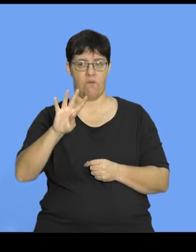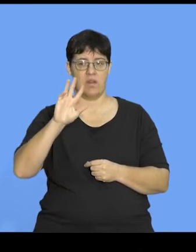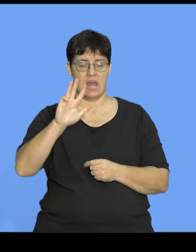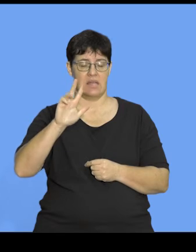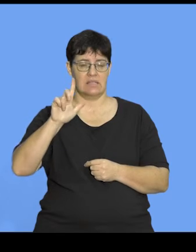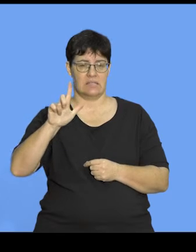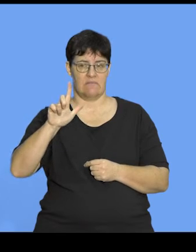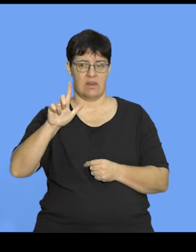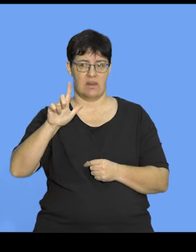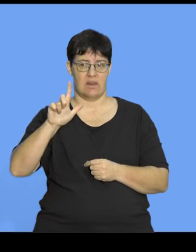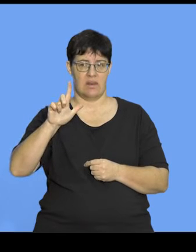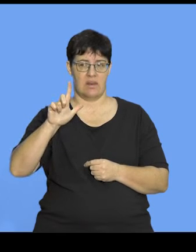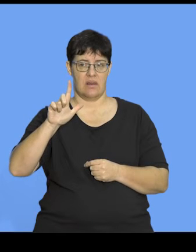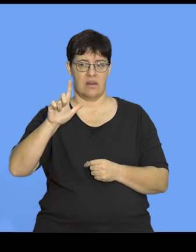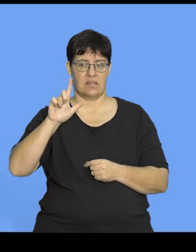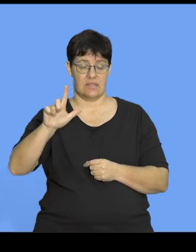100,449,751.